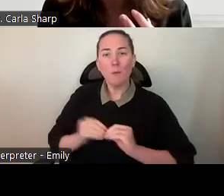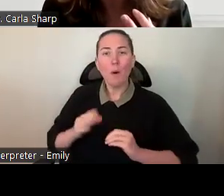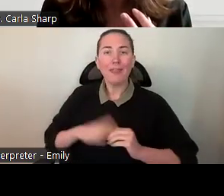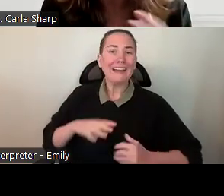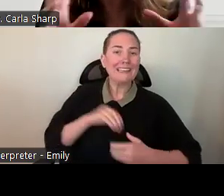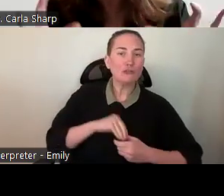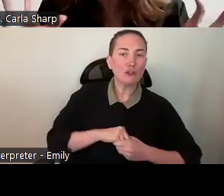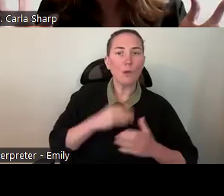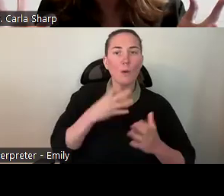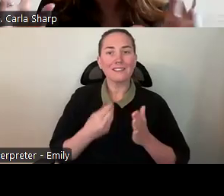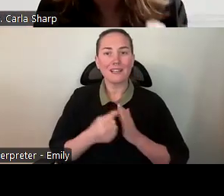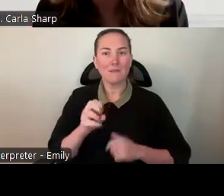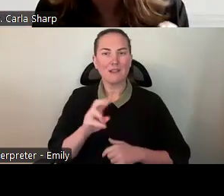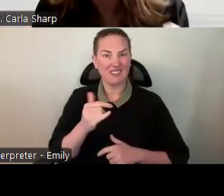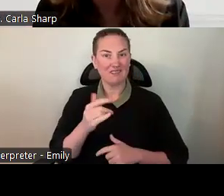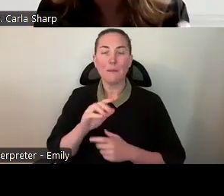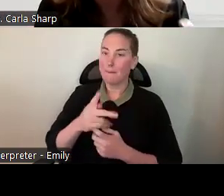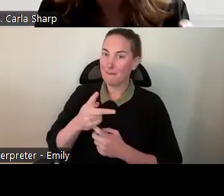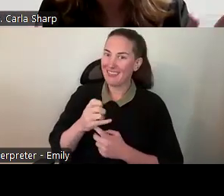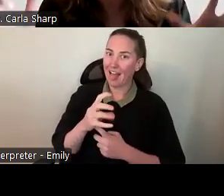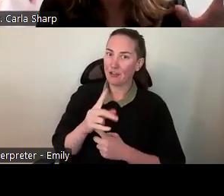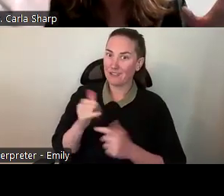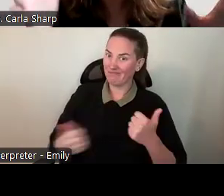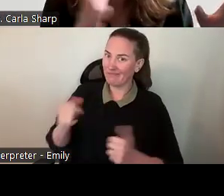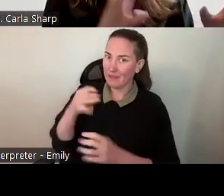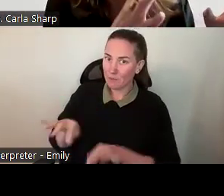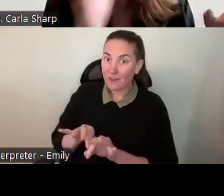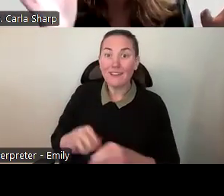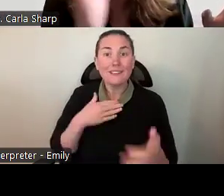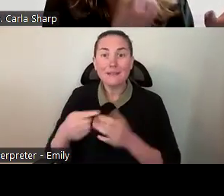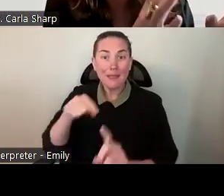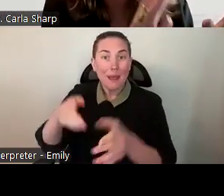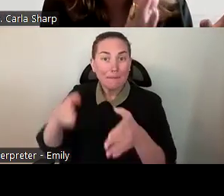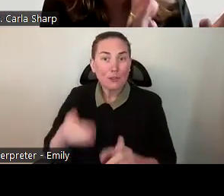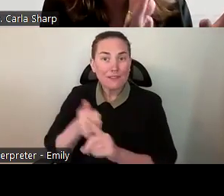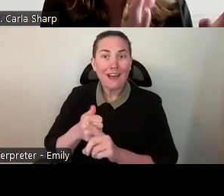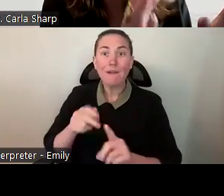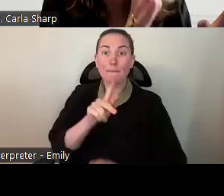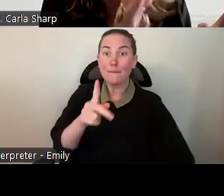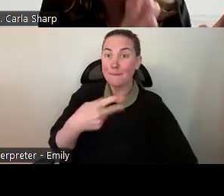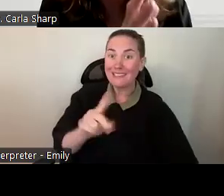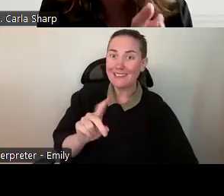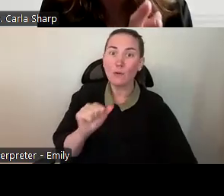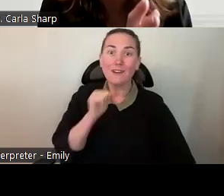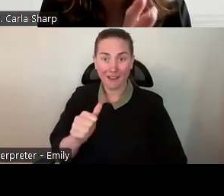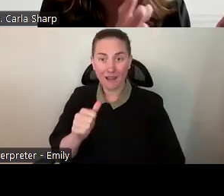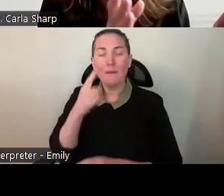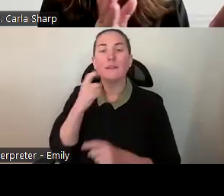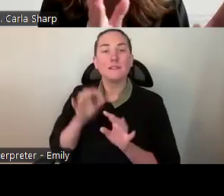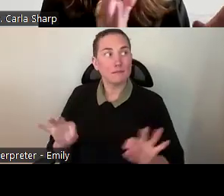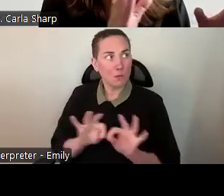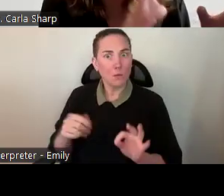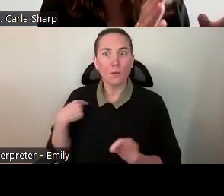pathology, whether we are treating personality disorder or not, because we may want to be supporting personality